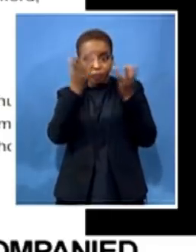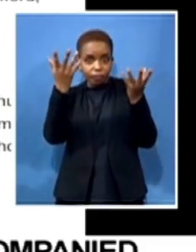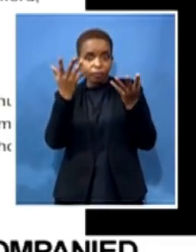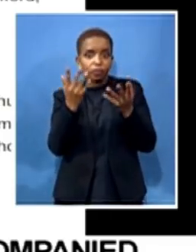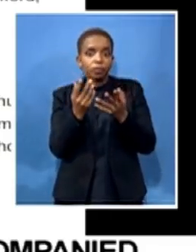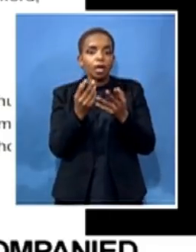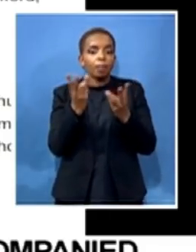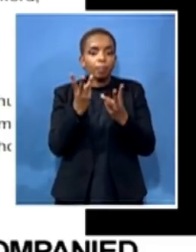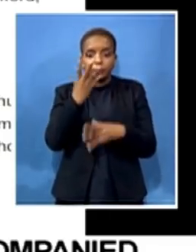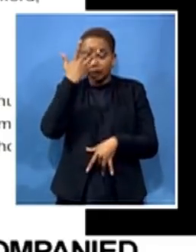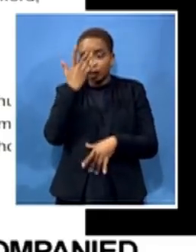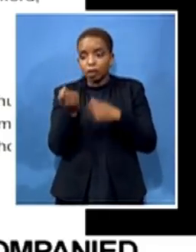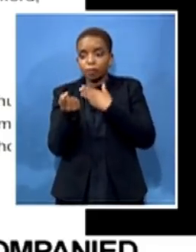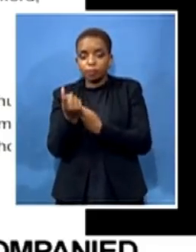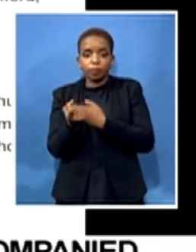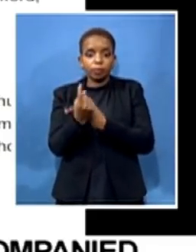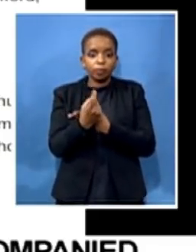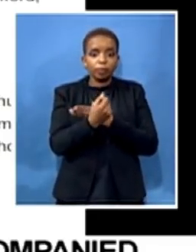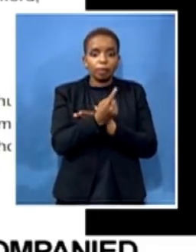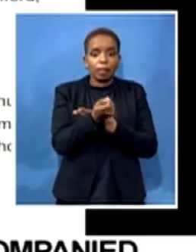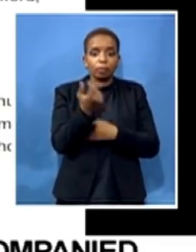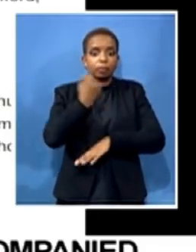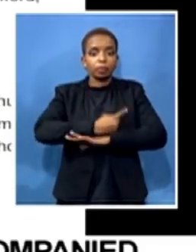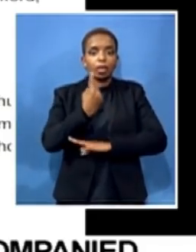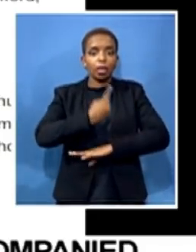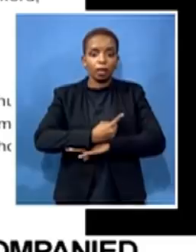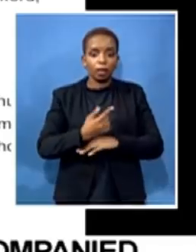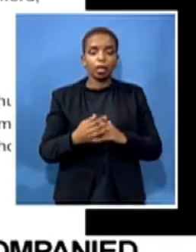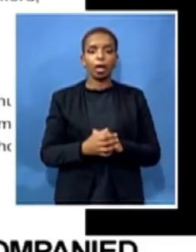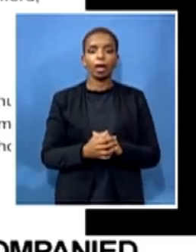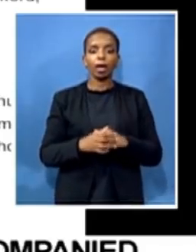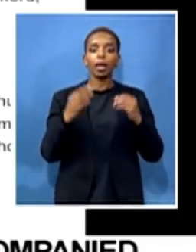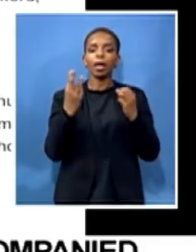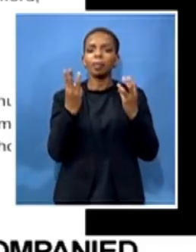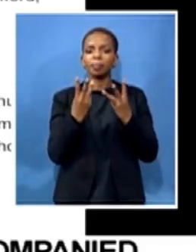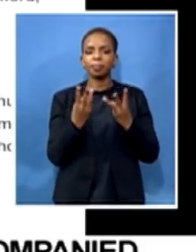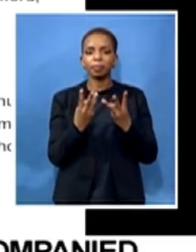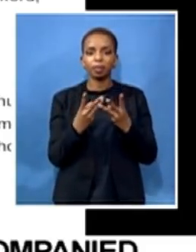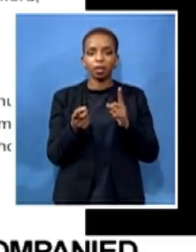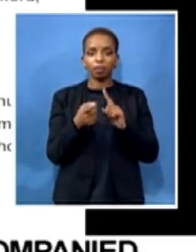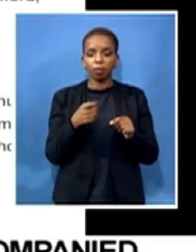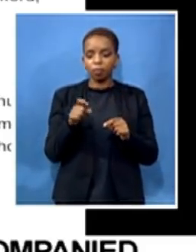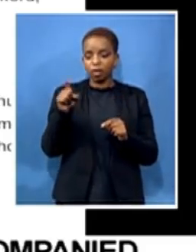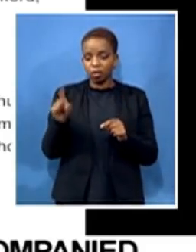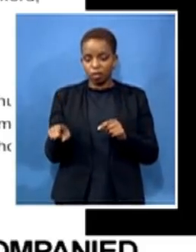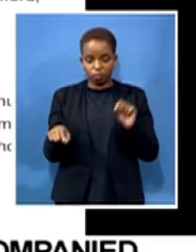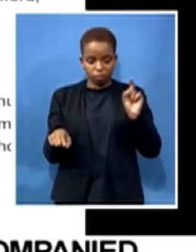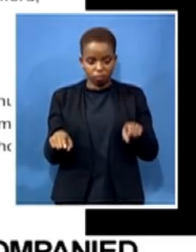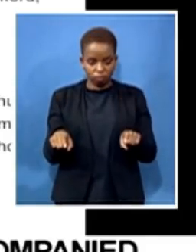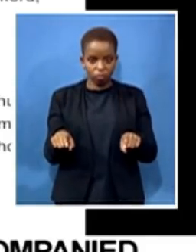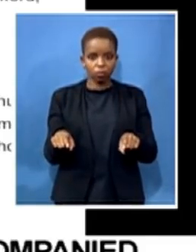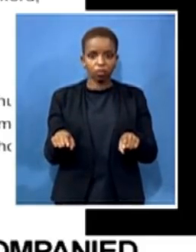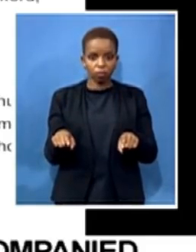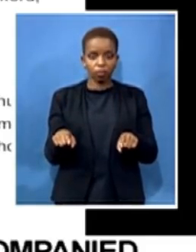People litigating one part or the other of the of the regulations.